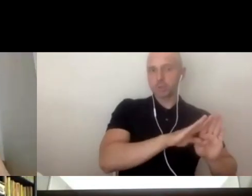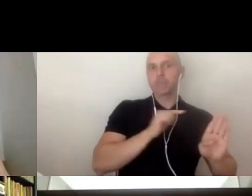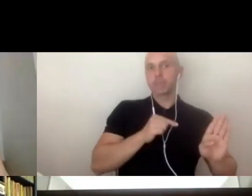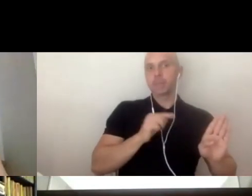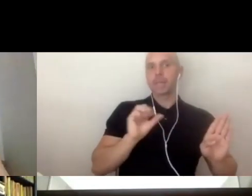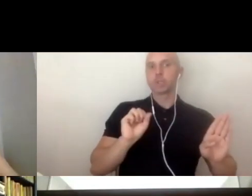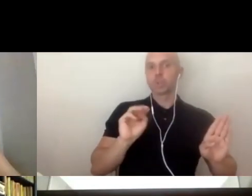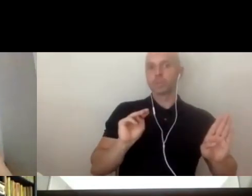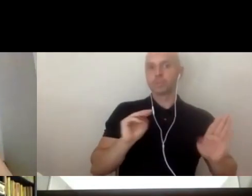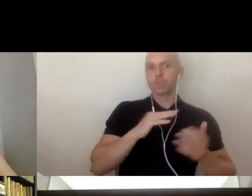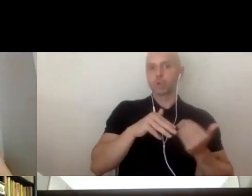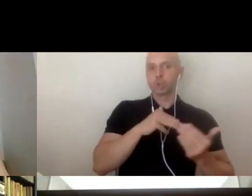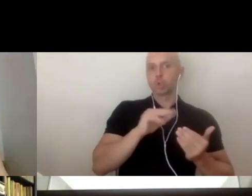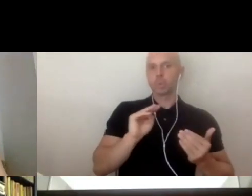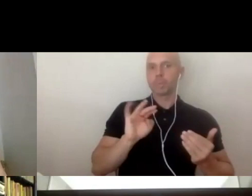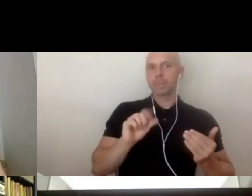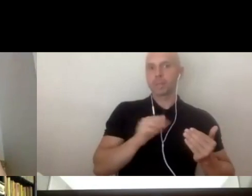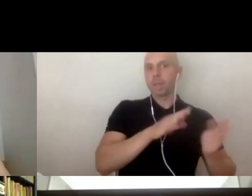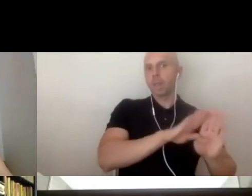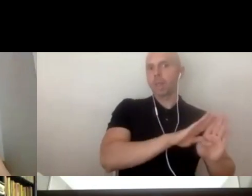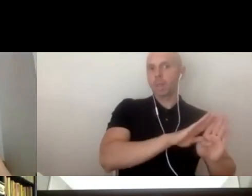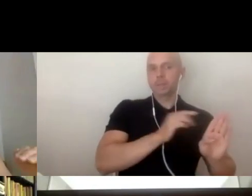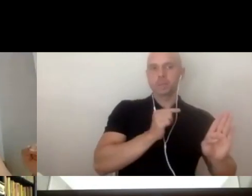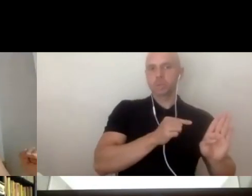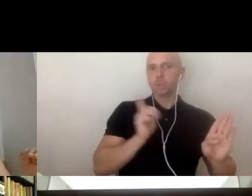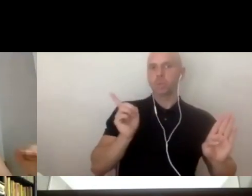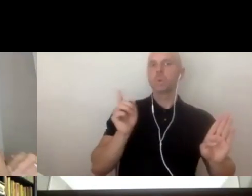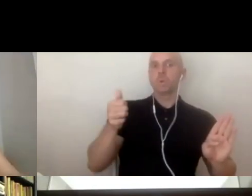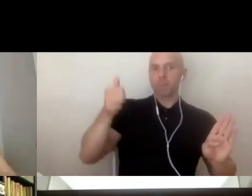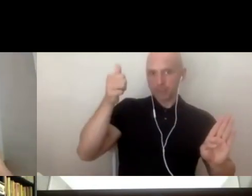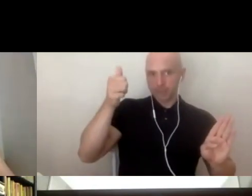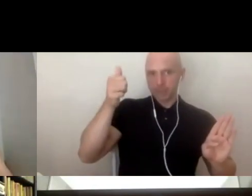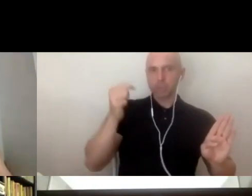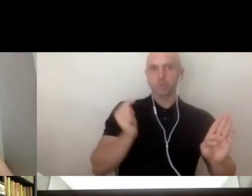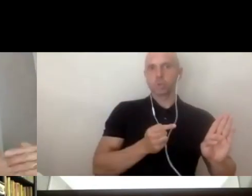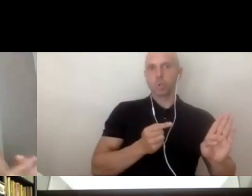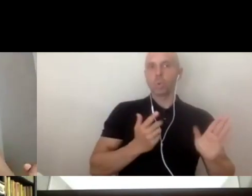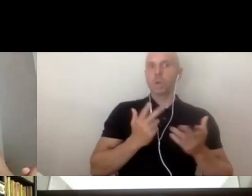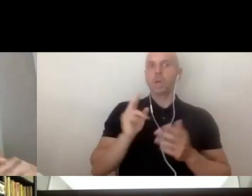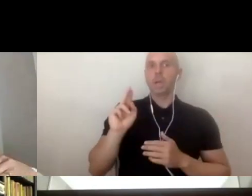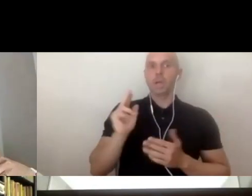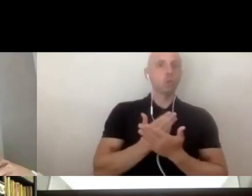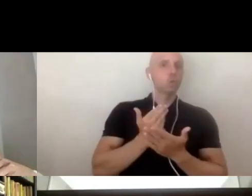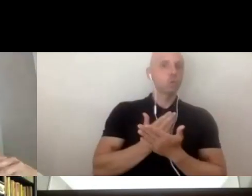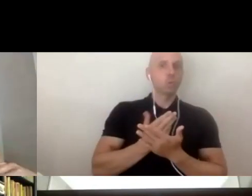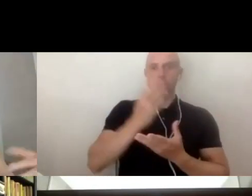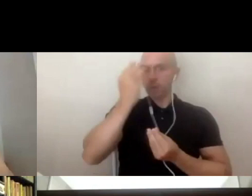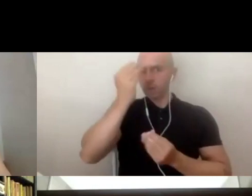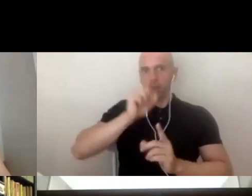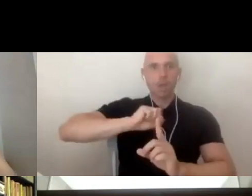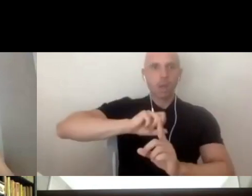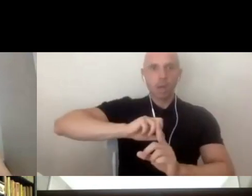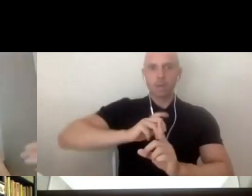etc. Which is why, for example, many of you here will know that in terms of things like trying to get news out, many of us, Pat Tobin,